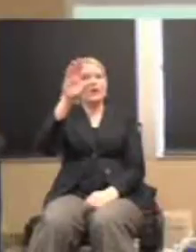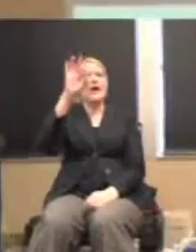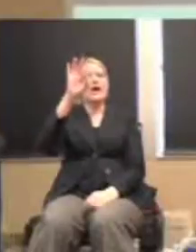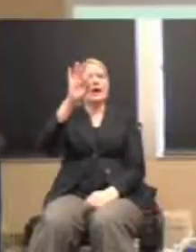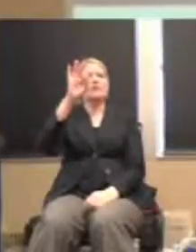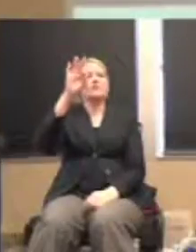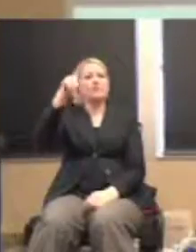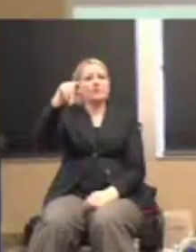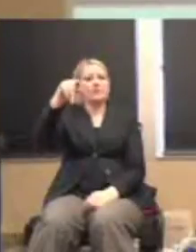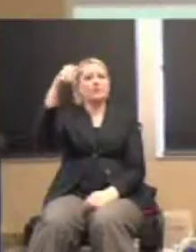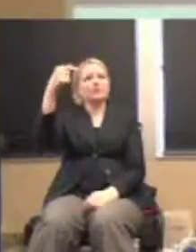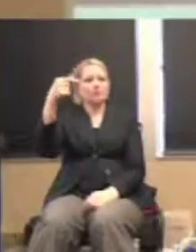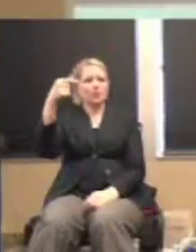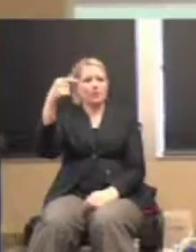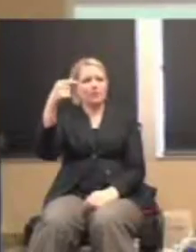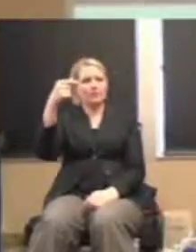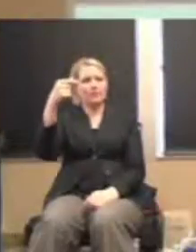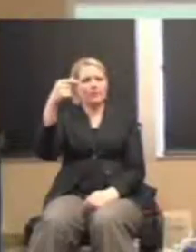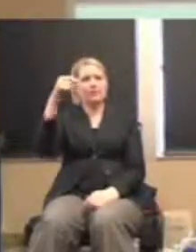FPG